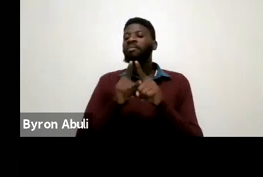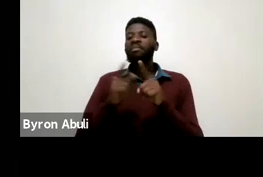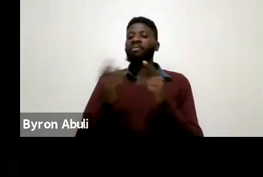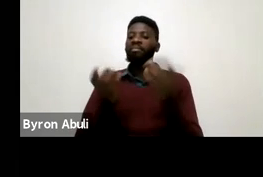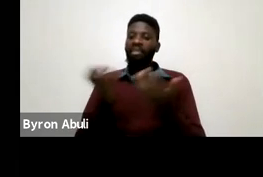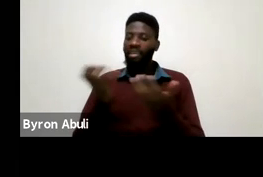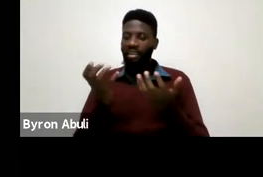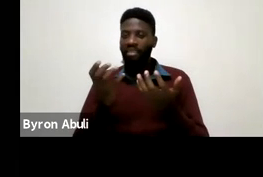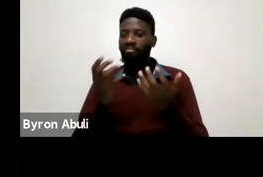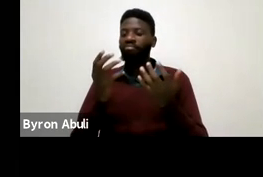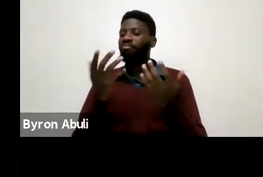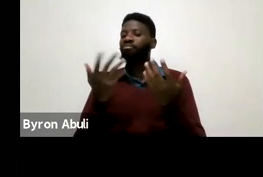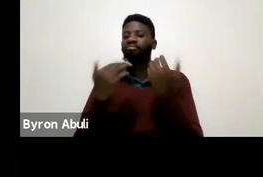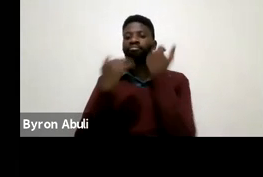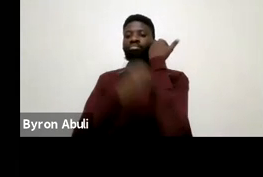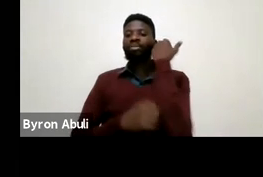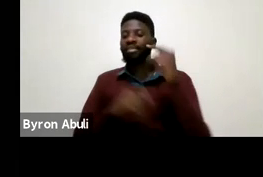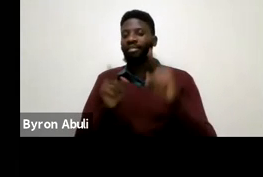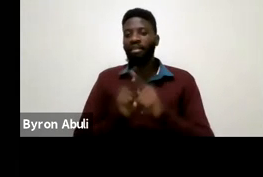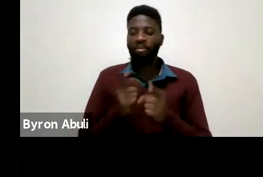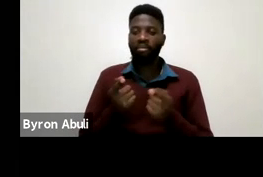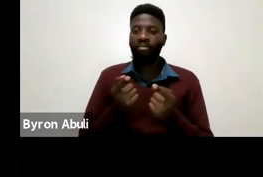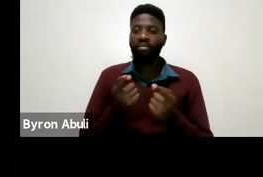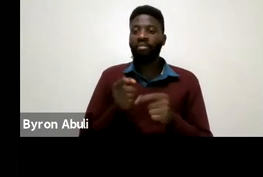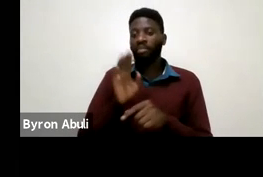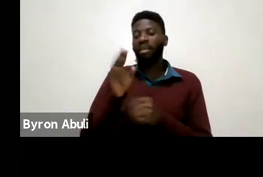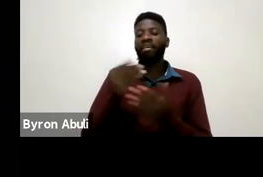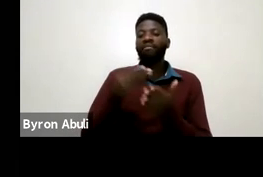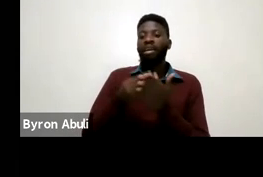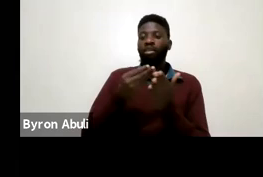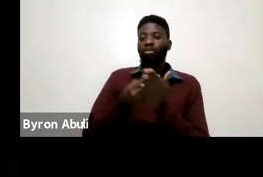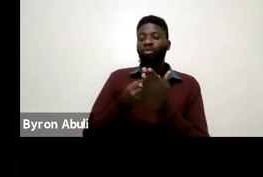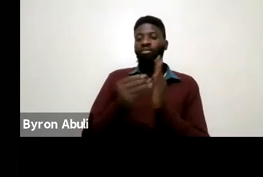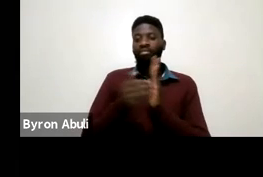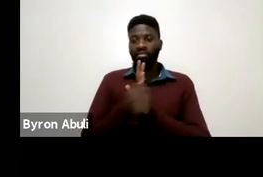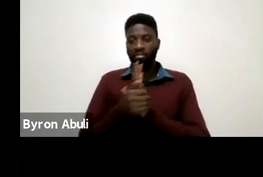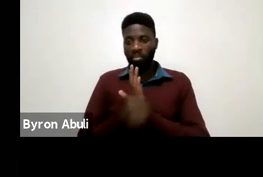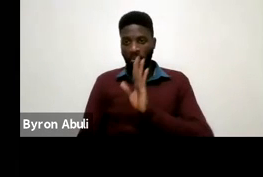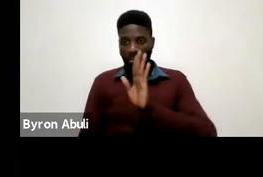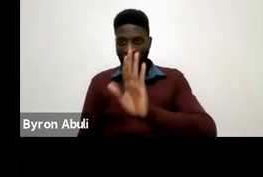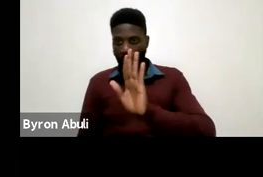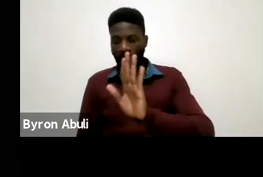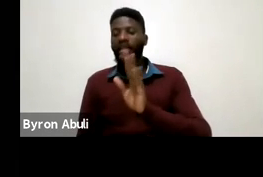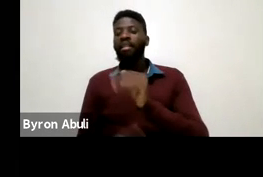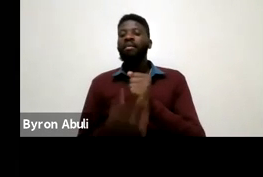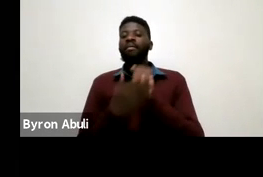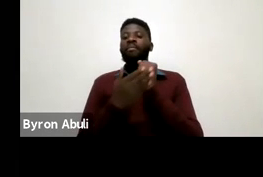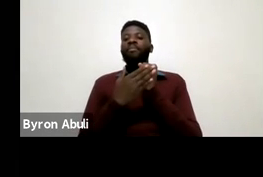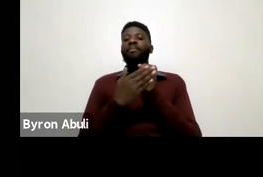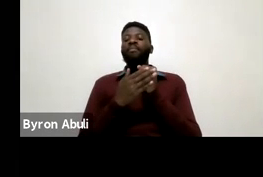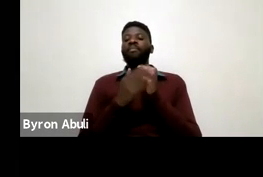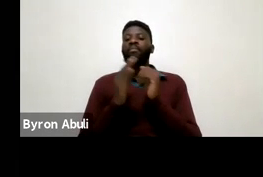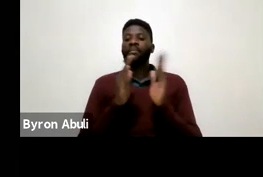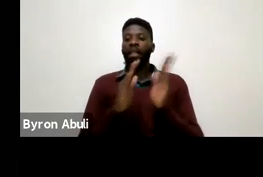why we look at your financial acumen and your financial skills that will make a difference as you plan for your future. Your